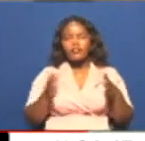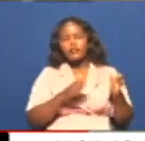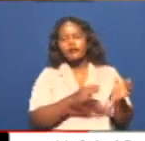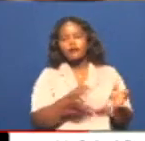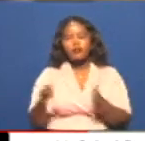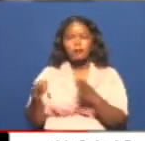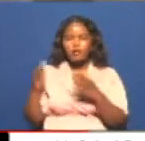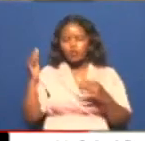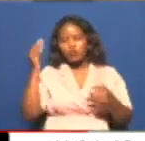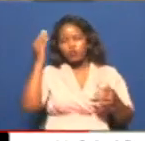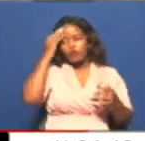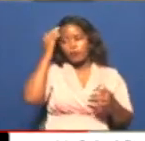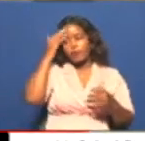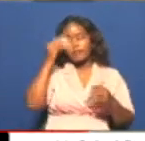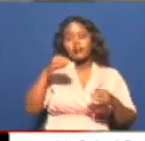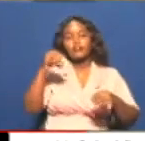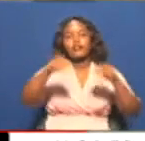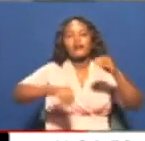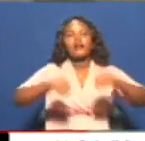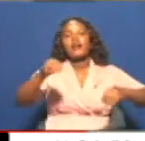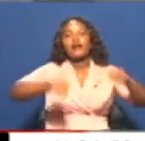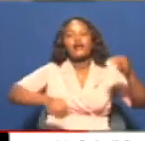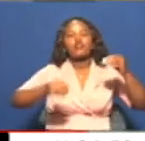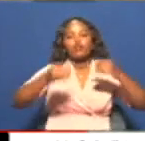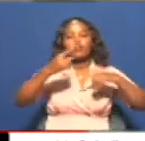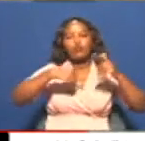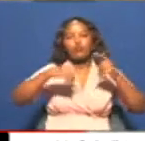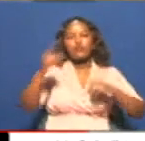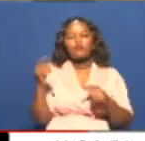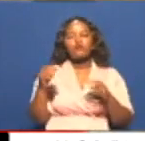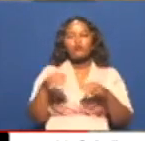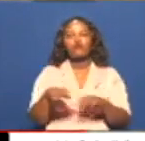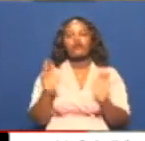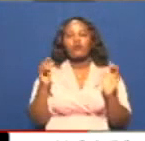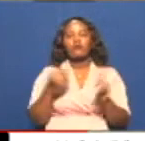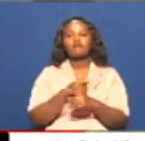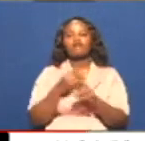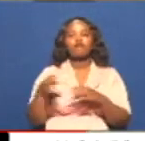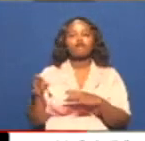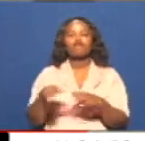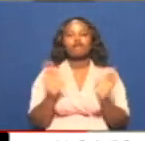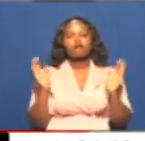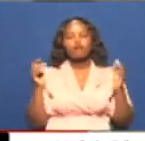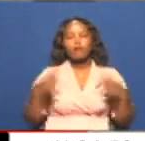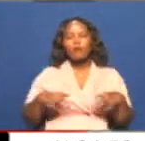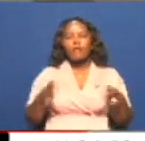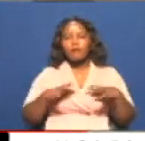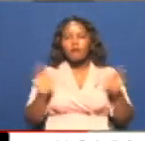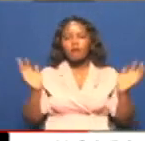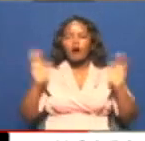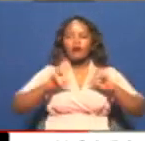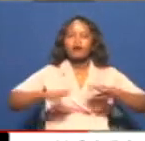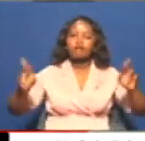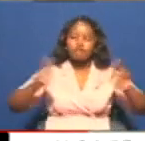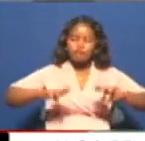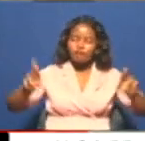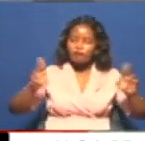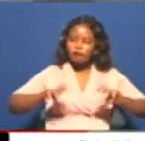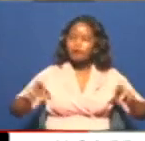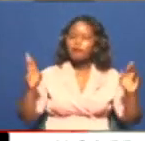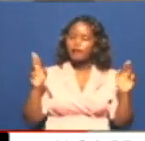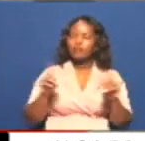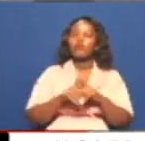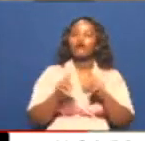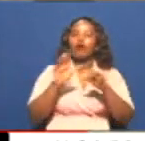the election win might go a certain direction, mm-hmm. and then people were prepared towards that direction, and everything